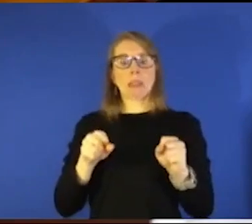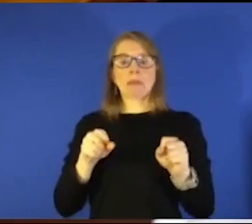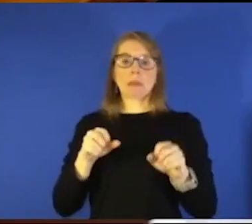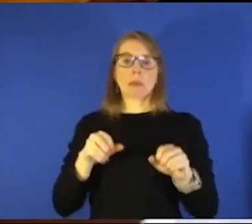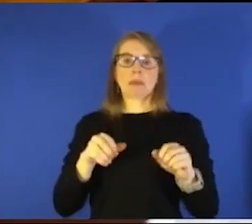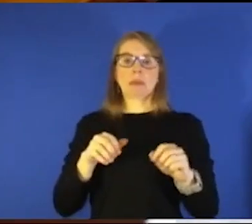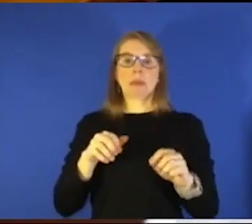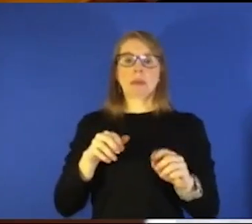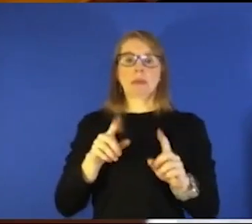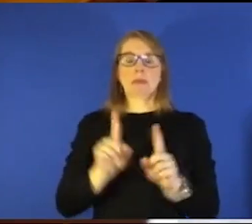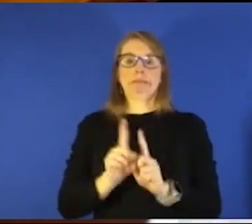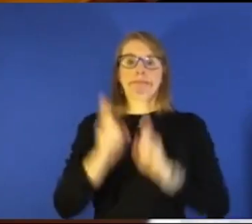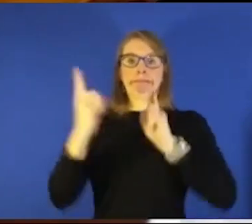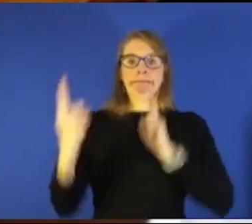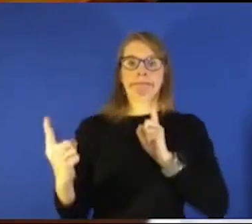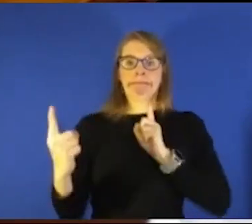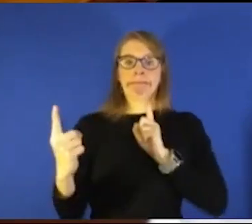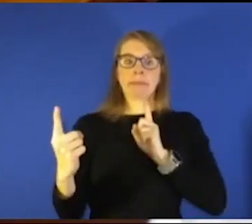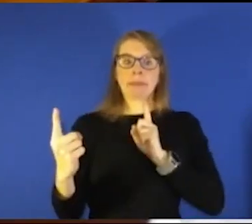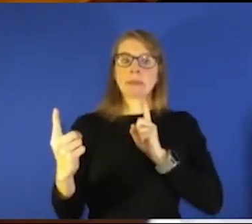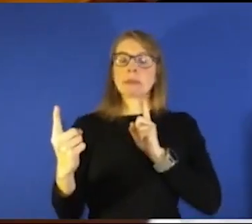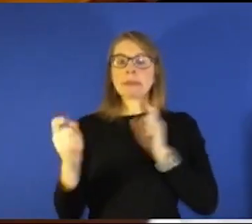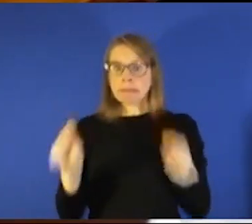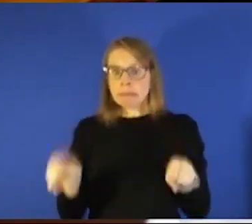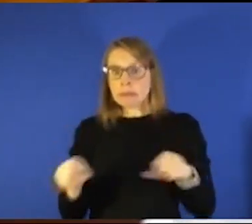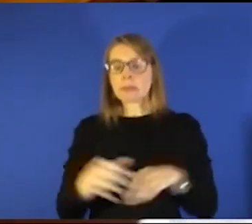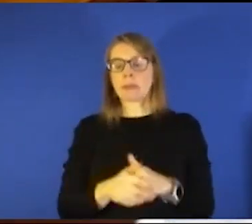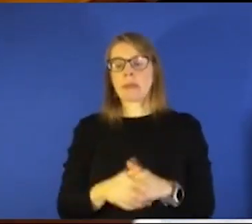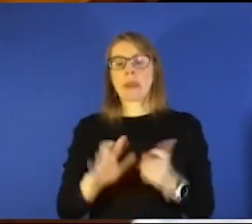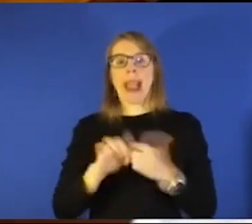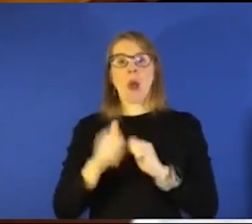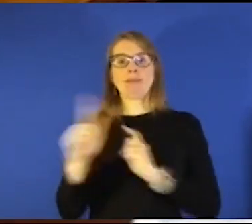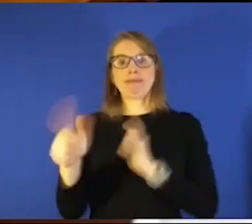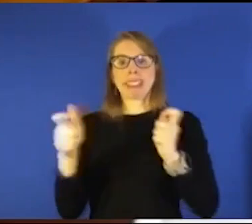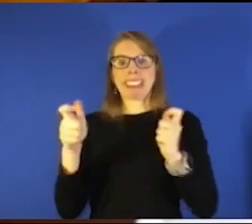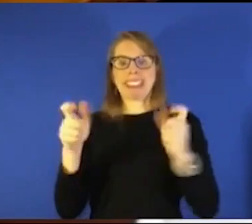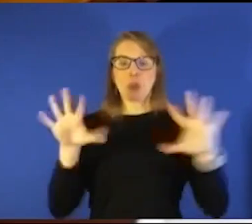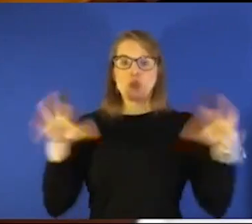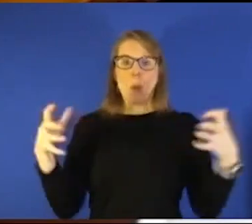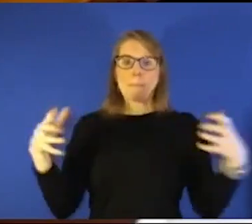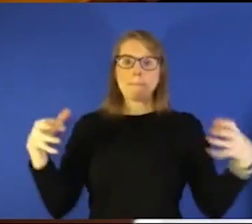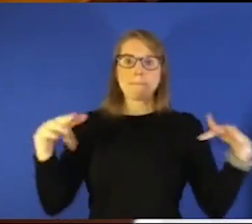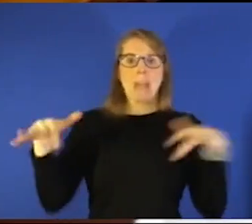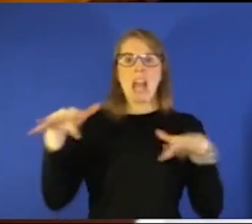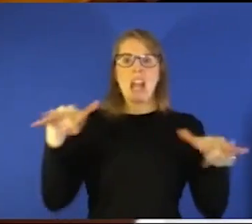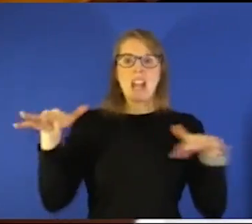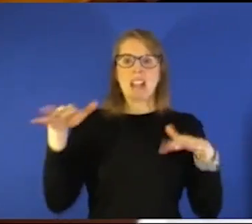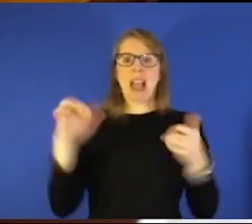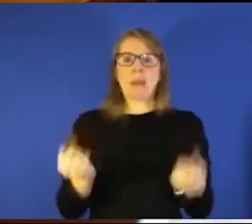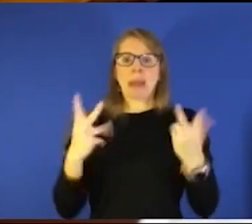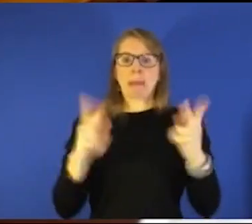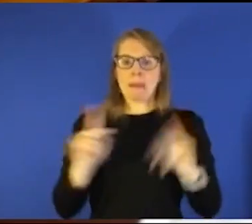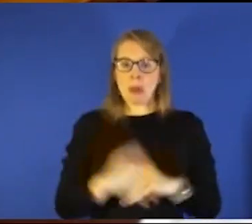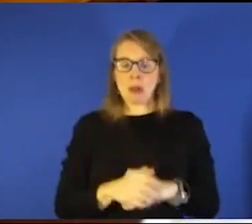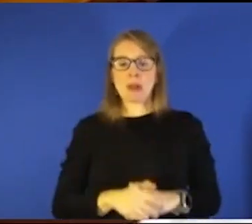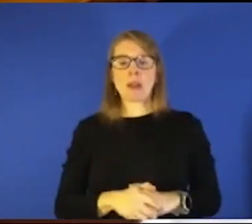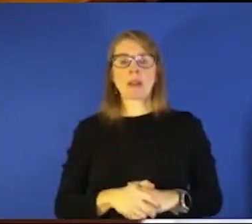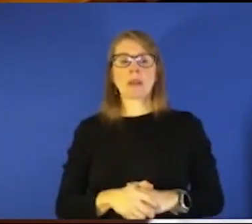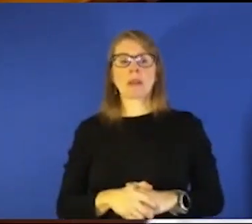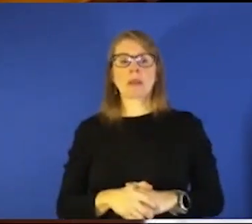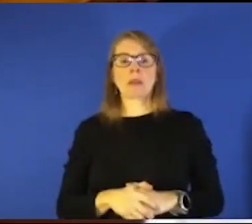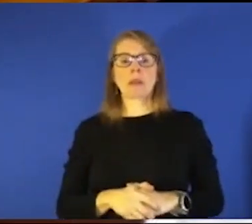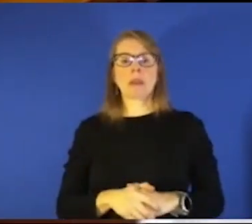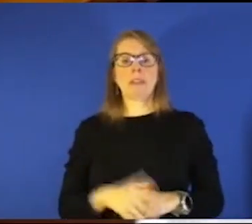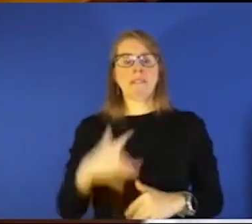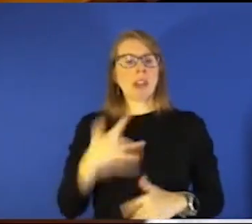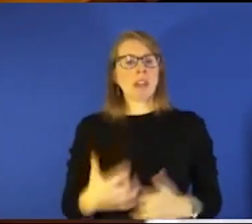think those all sort of weigh in. How big is the group, and obviously to the extent that you can feel